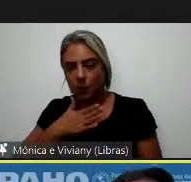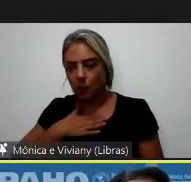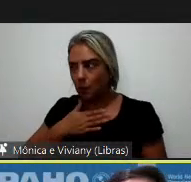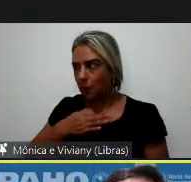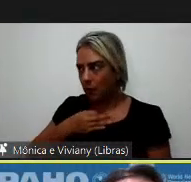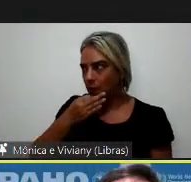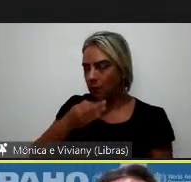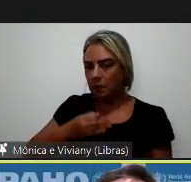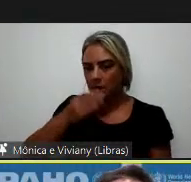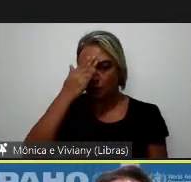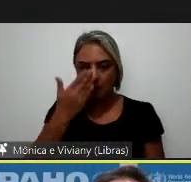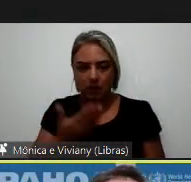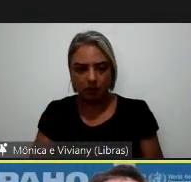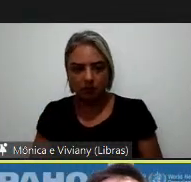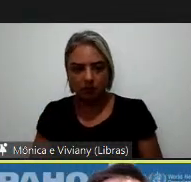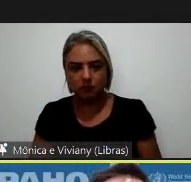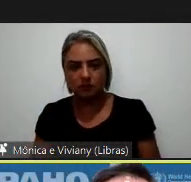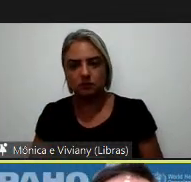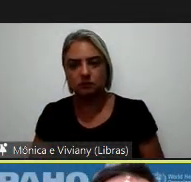I believe that